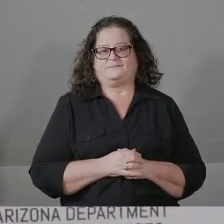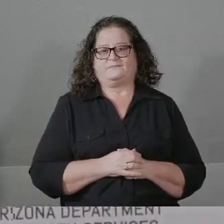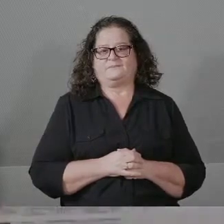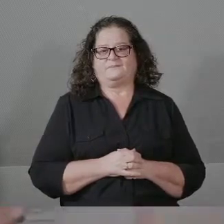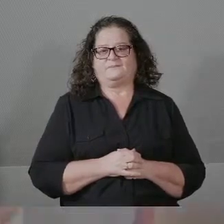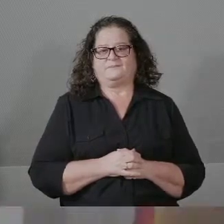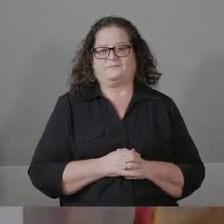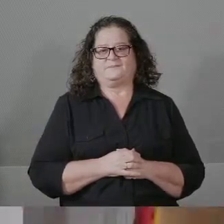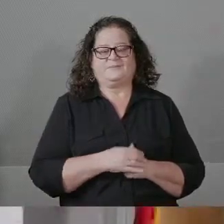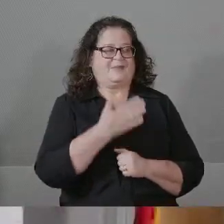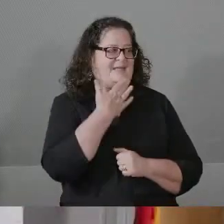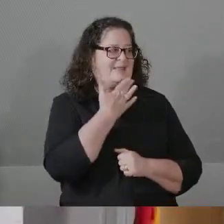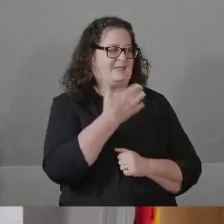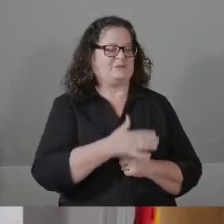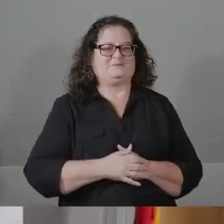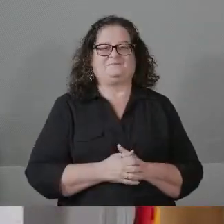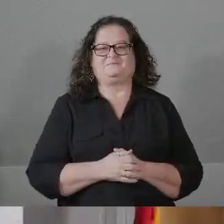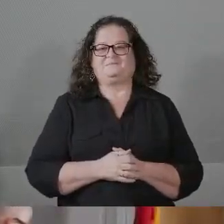Thank you.